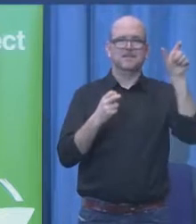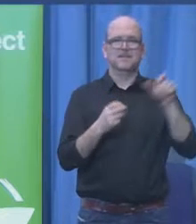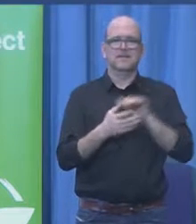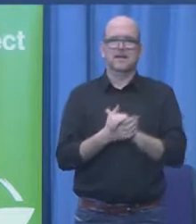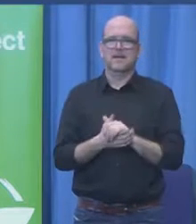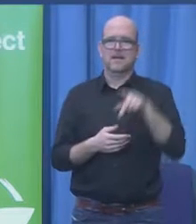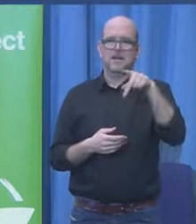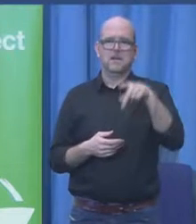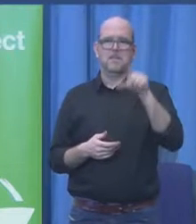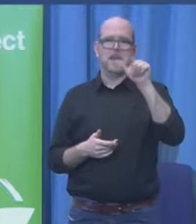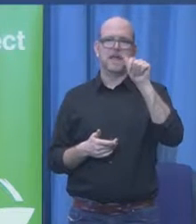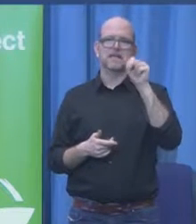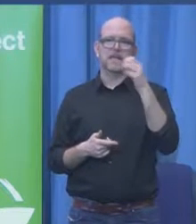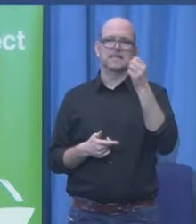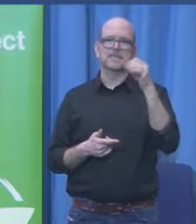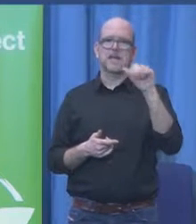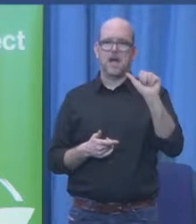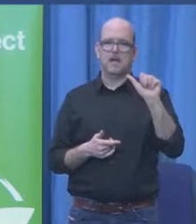about yourself?